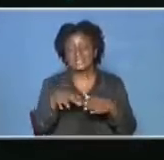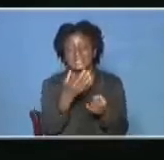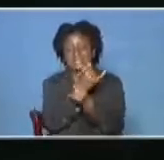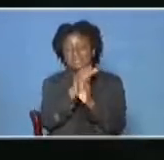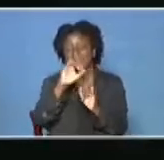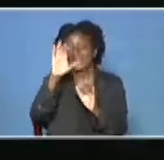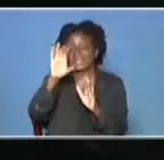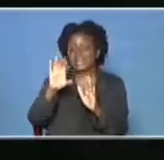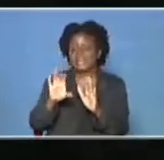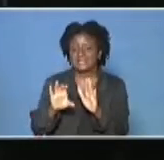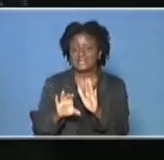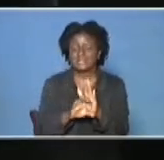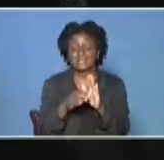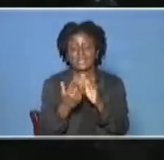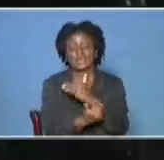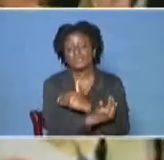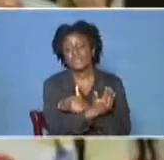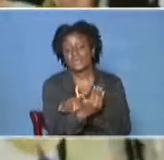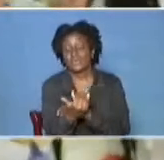Independence